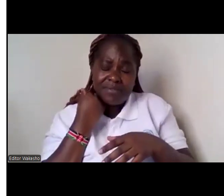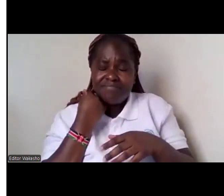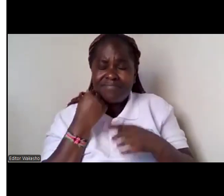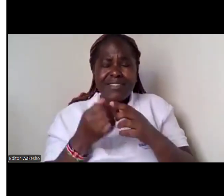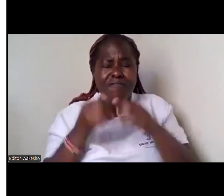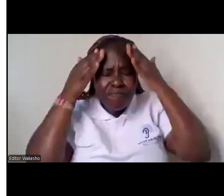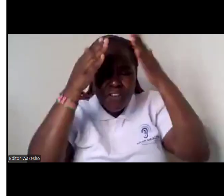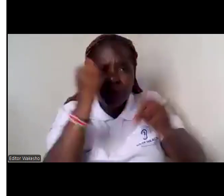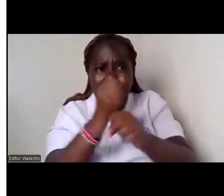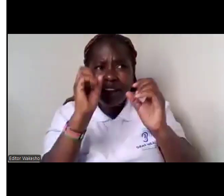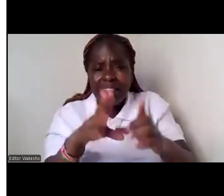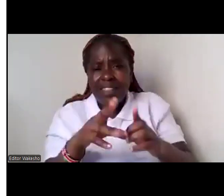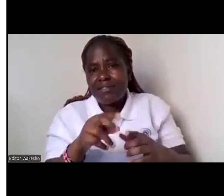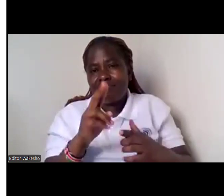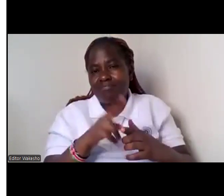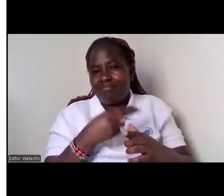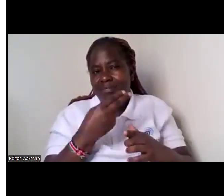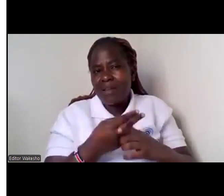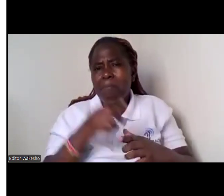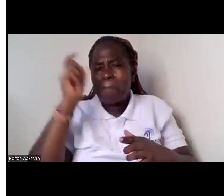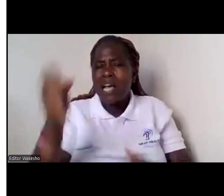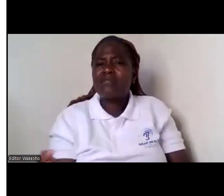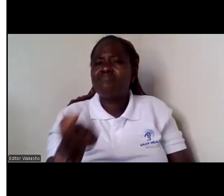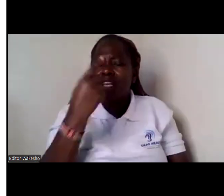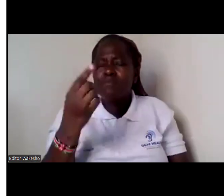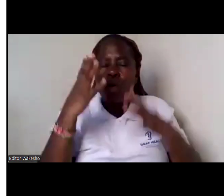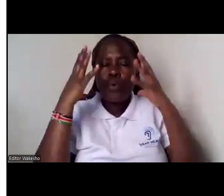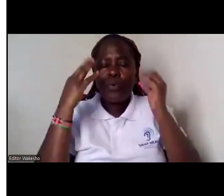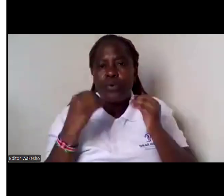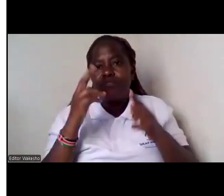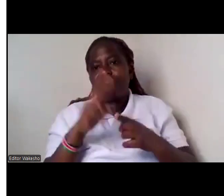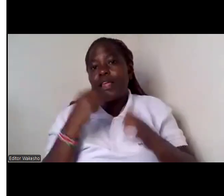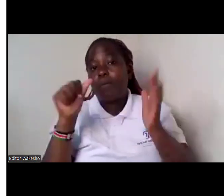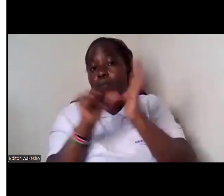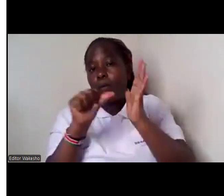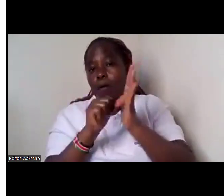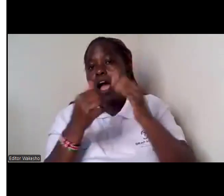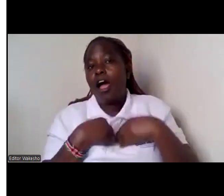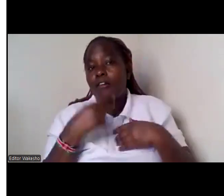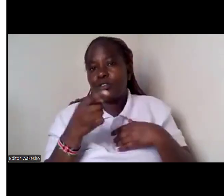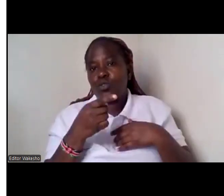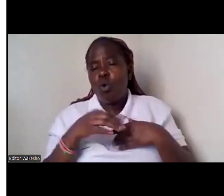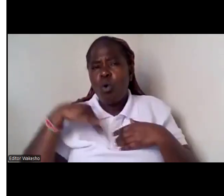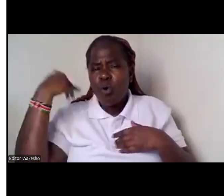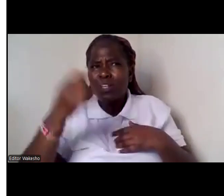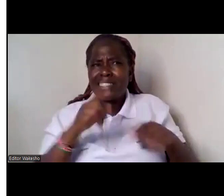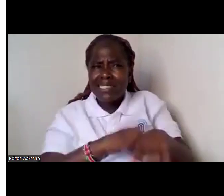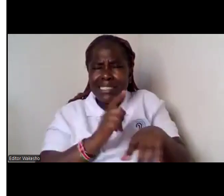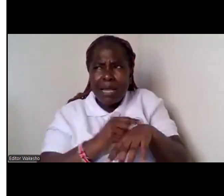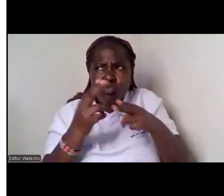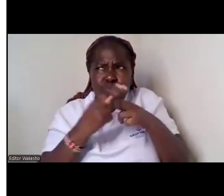work, you always have to buy painkillers, you always fear that your periods are about to